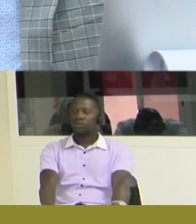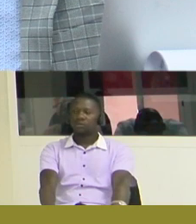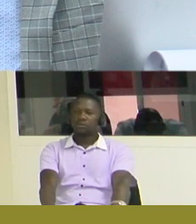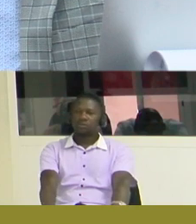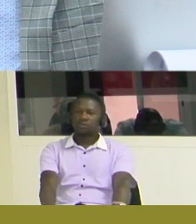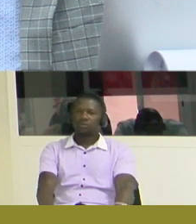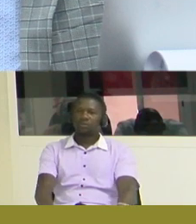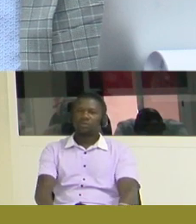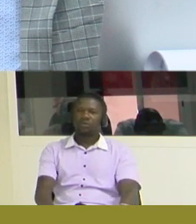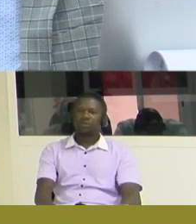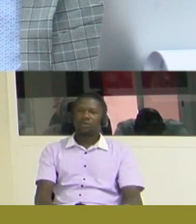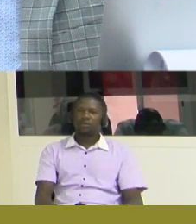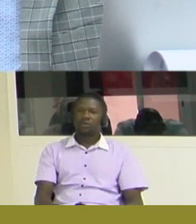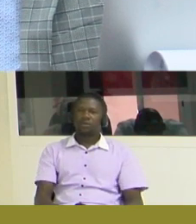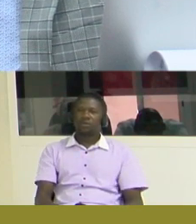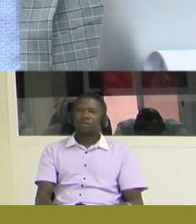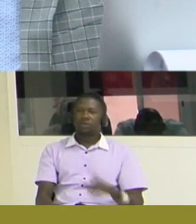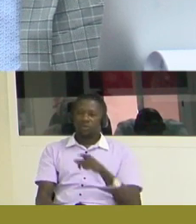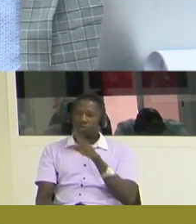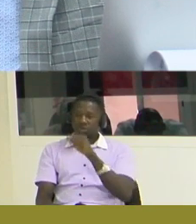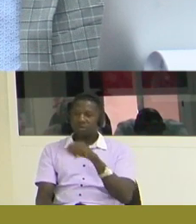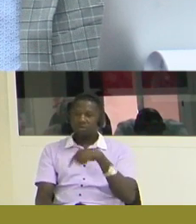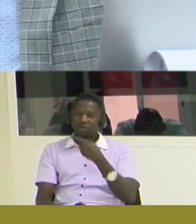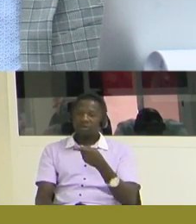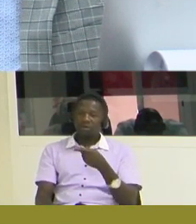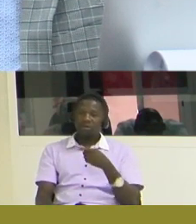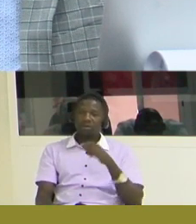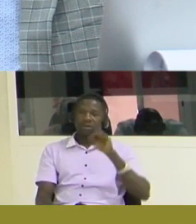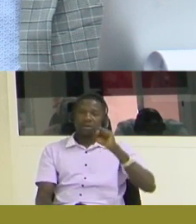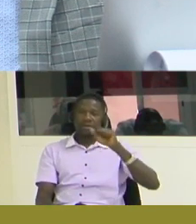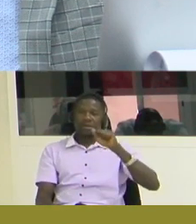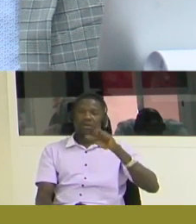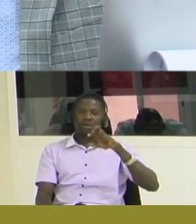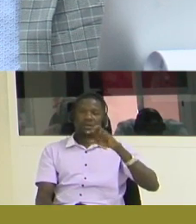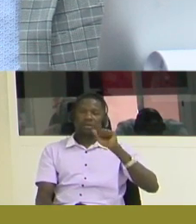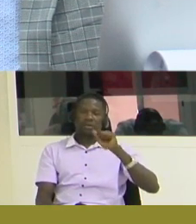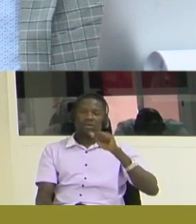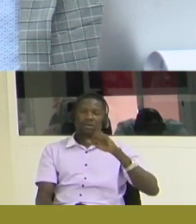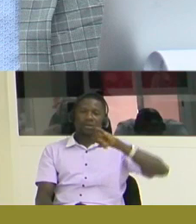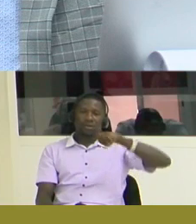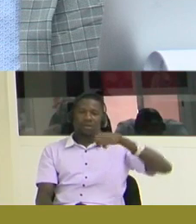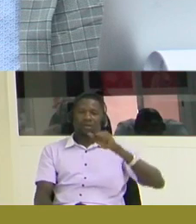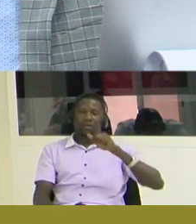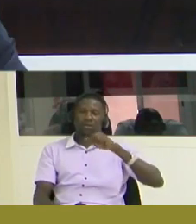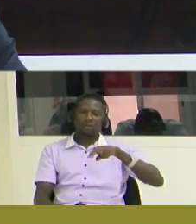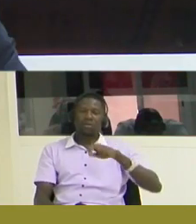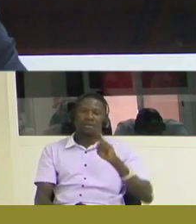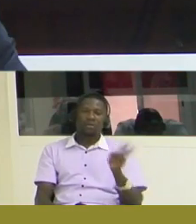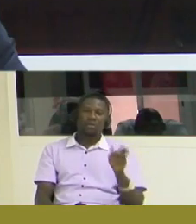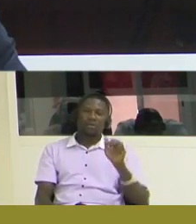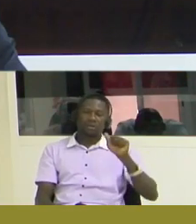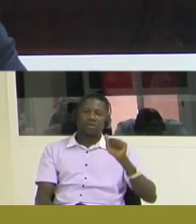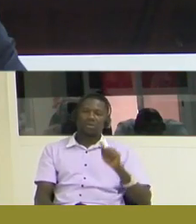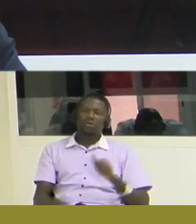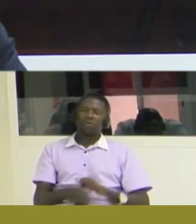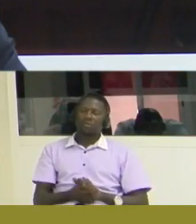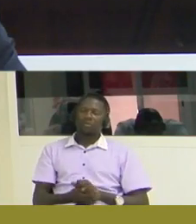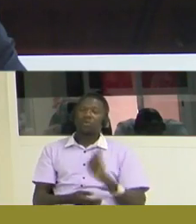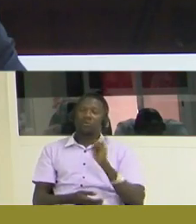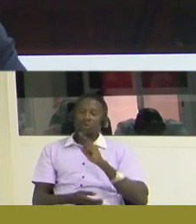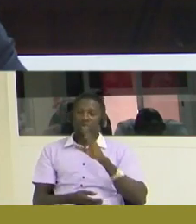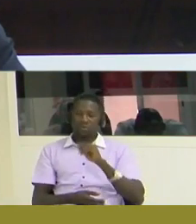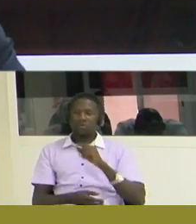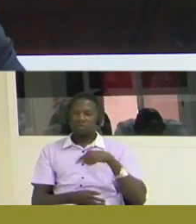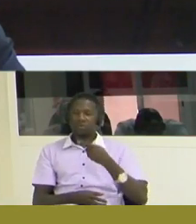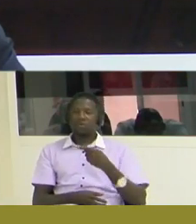you did force Ariana I what I did that was for Sara Jane his wife at the beginning